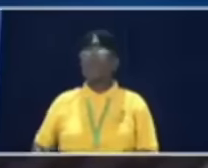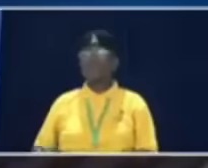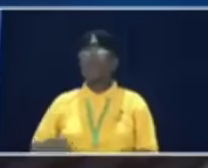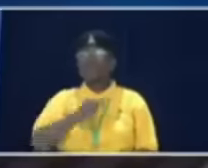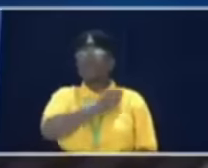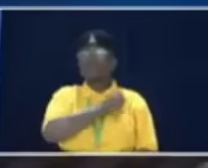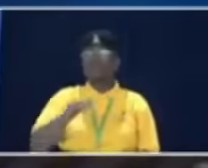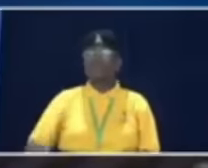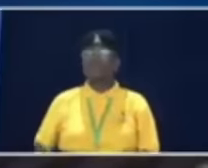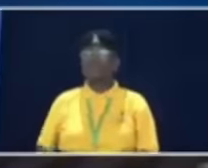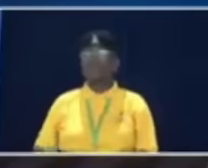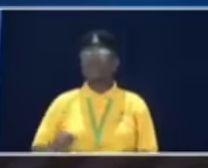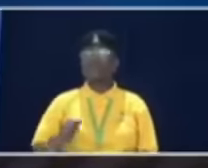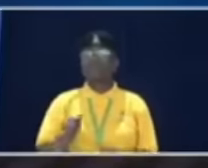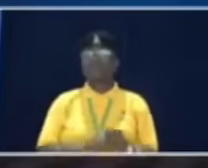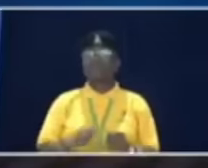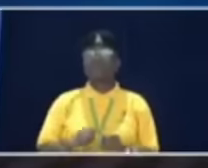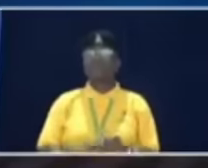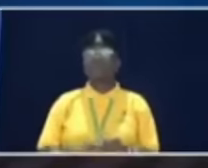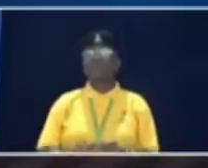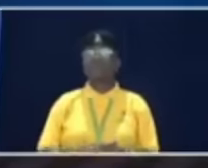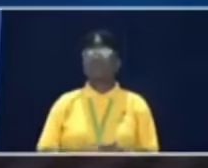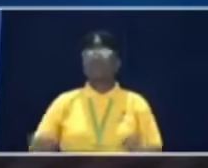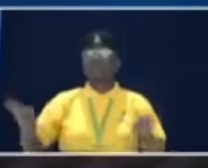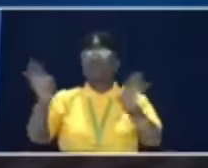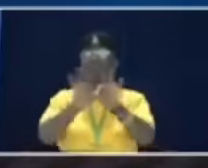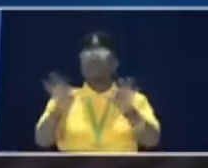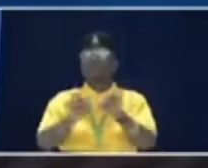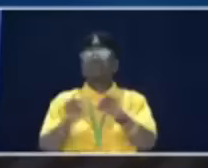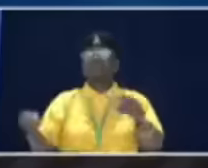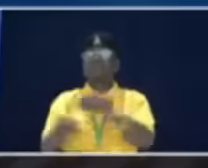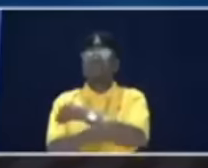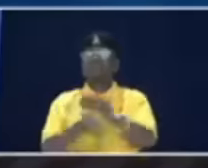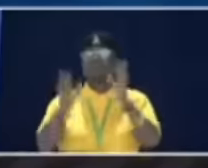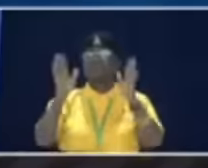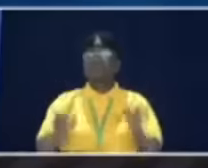every superior officer who had failed,